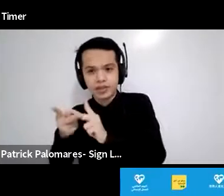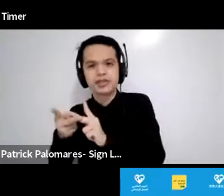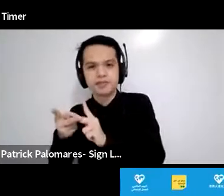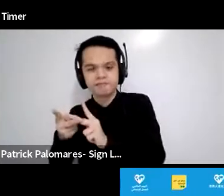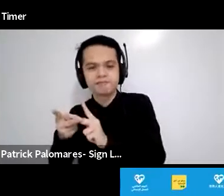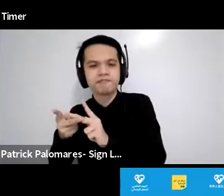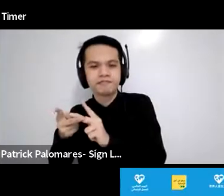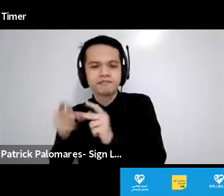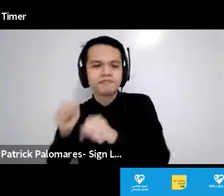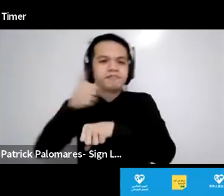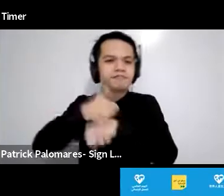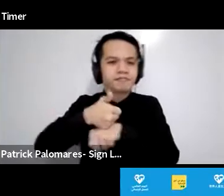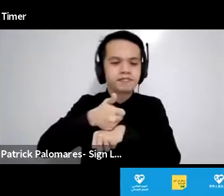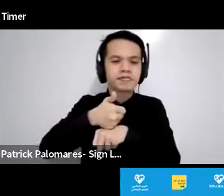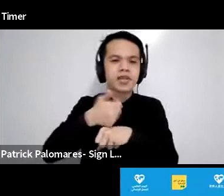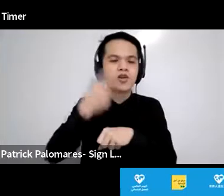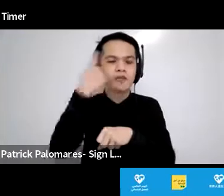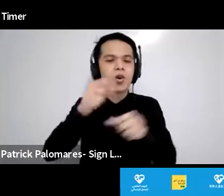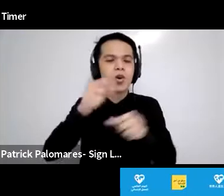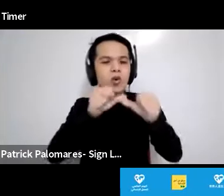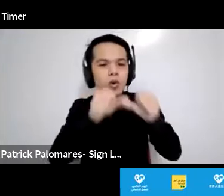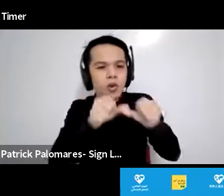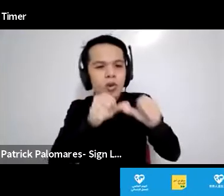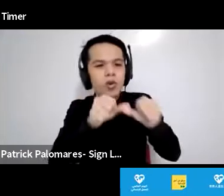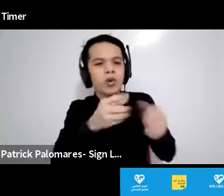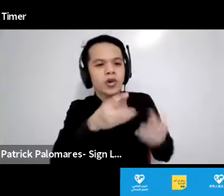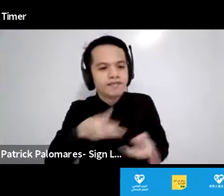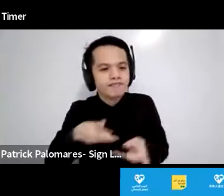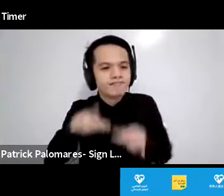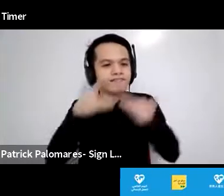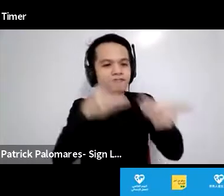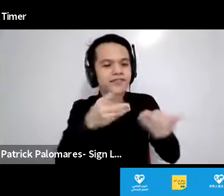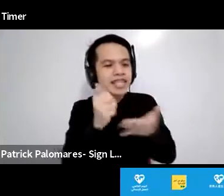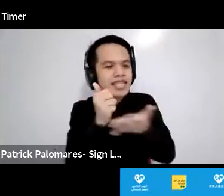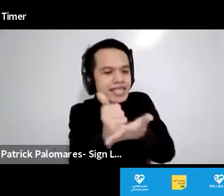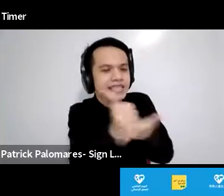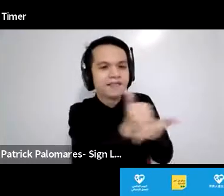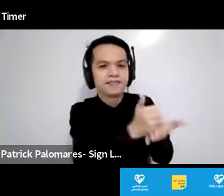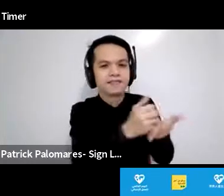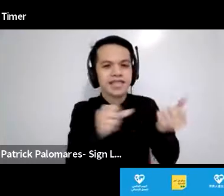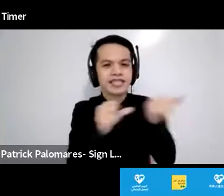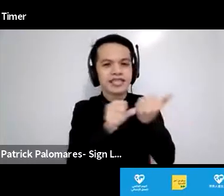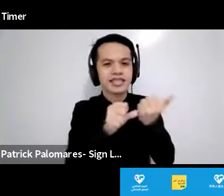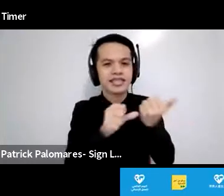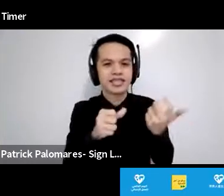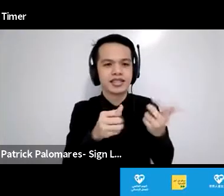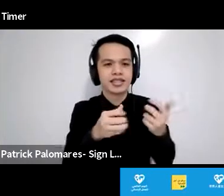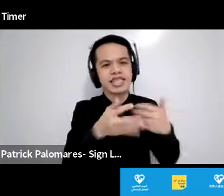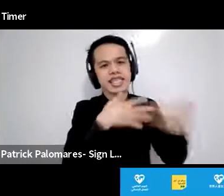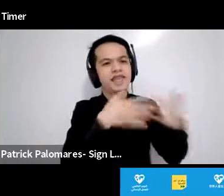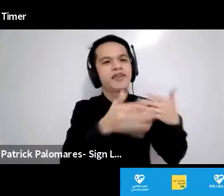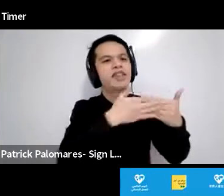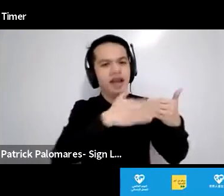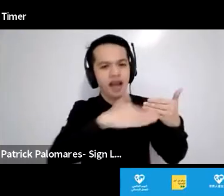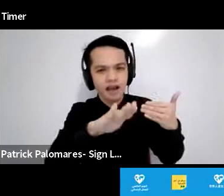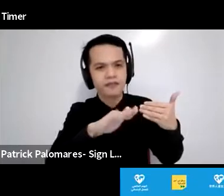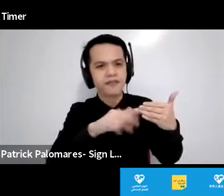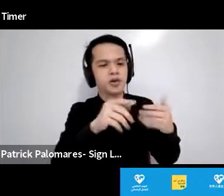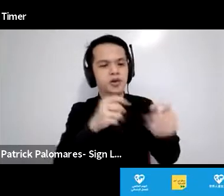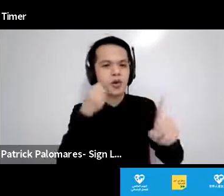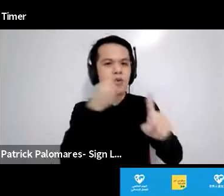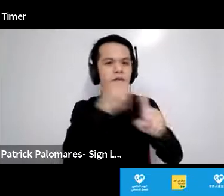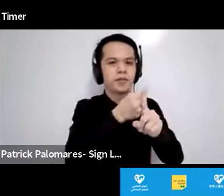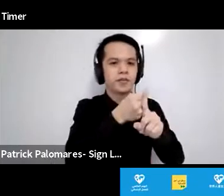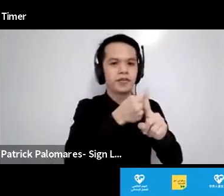and innovated to continue to deliver life-saving assistance even after the harsh impact of